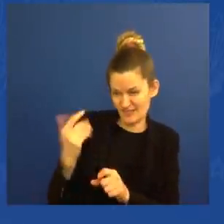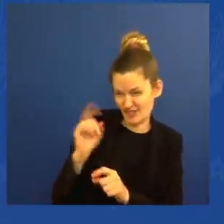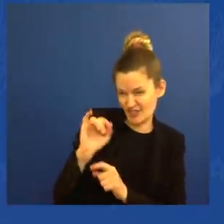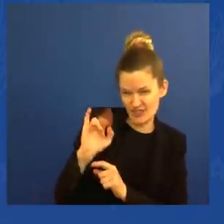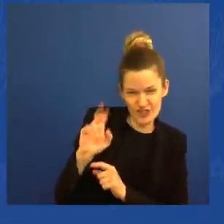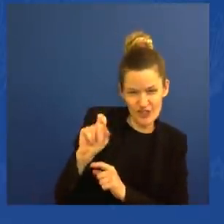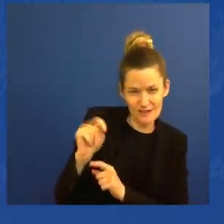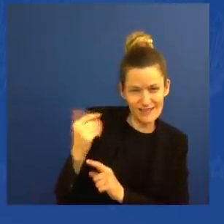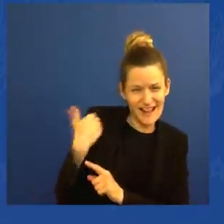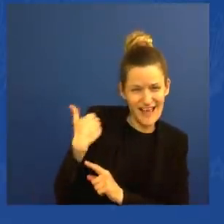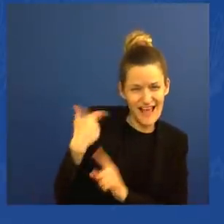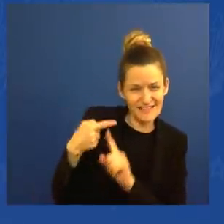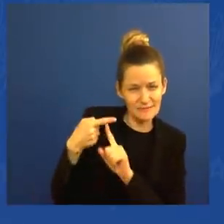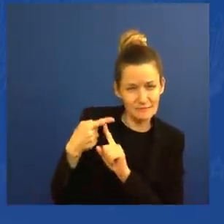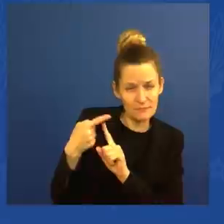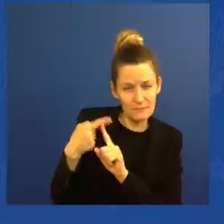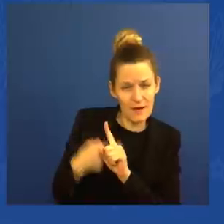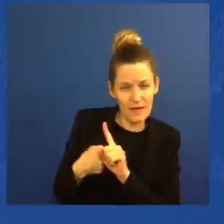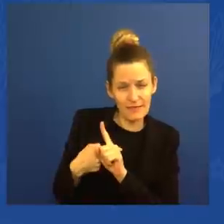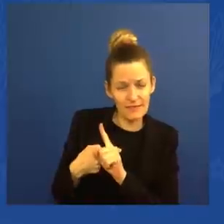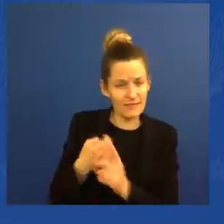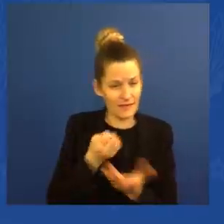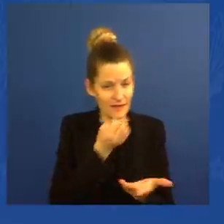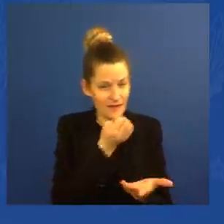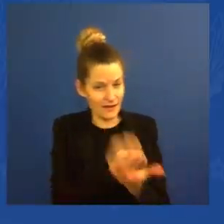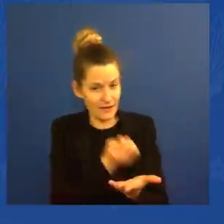5.7% last year.